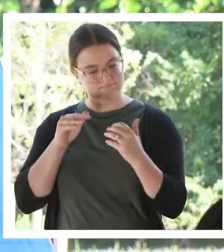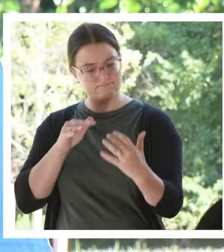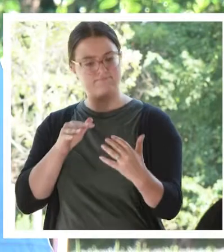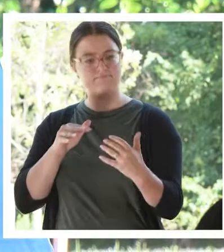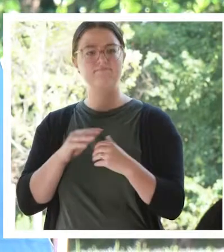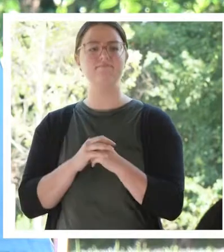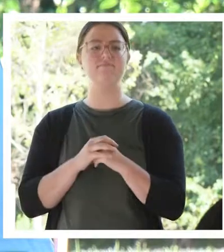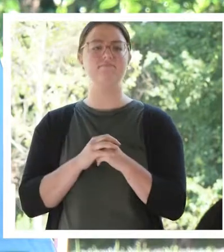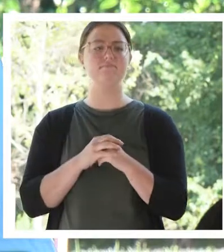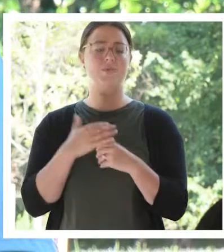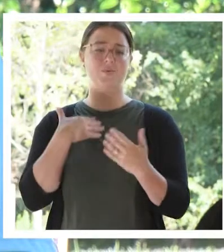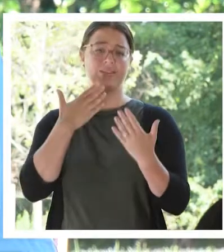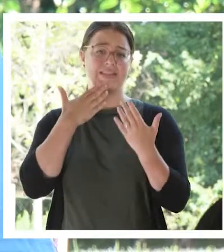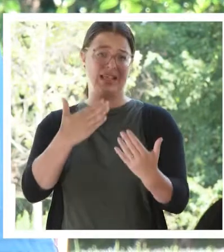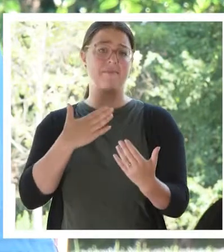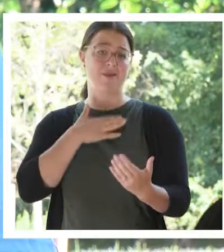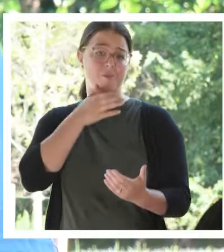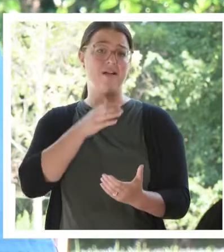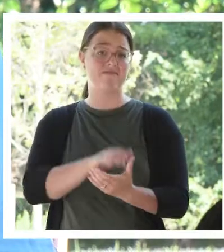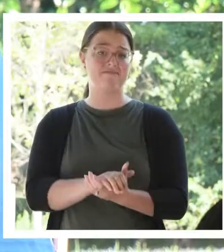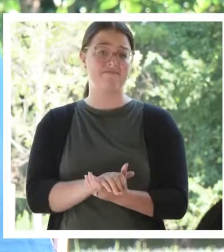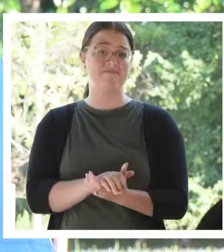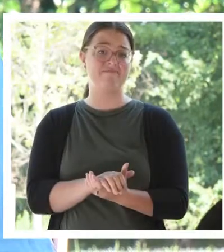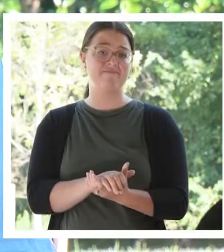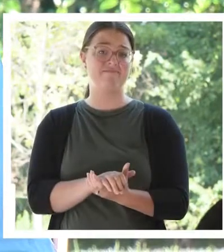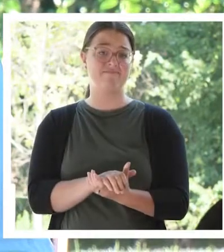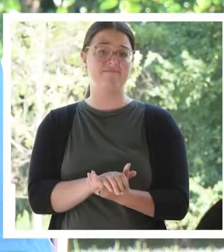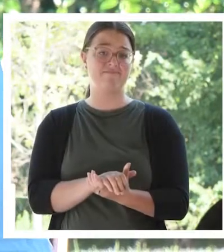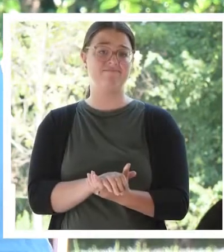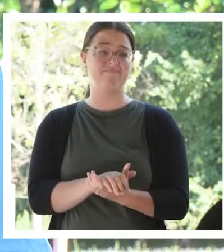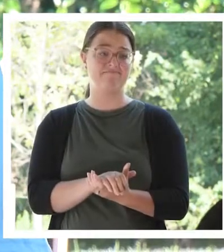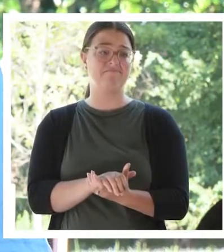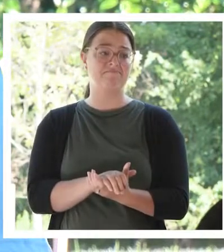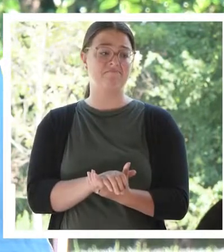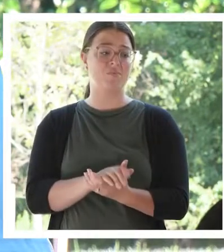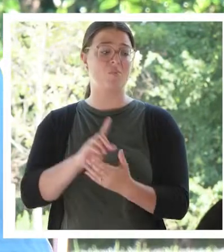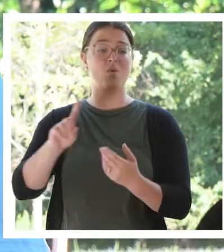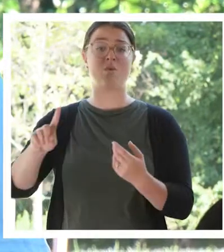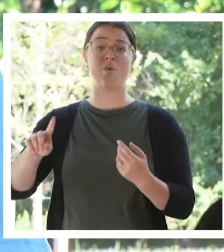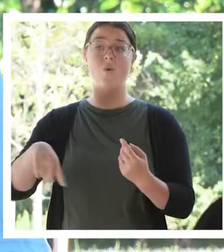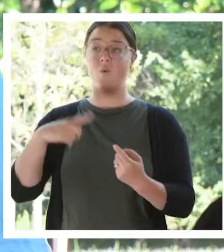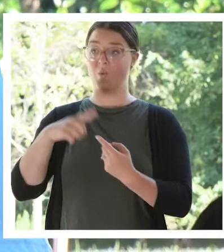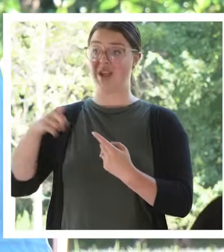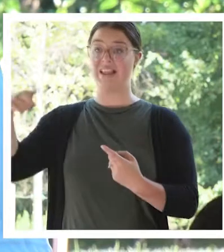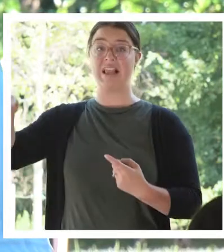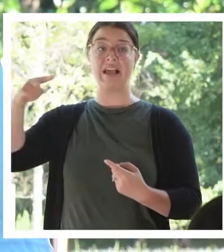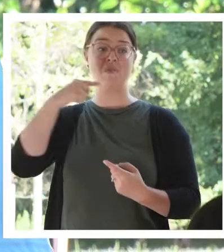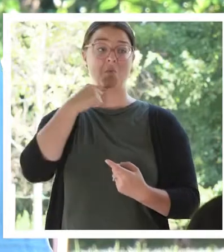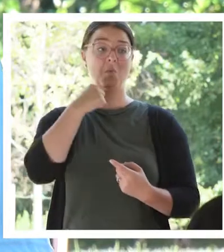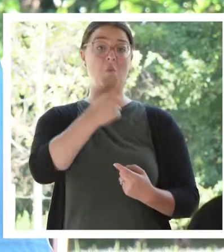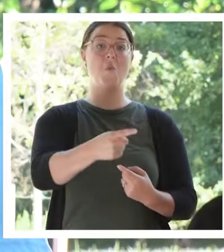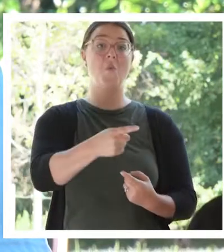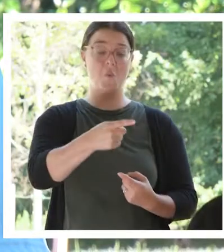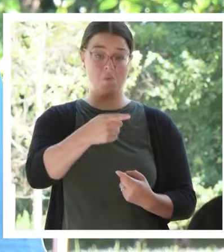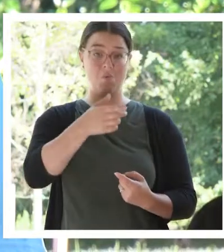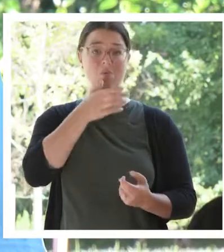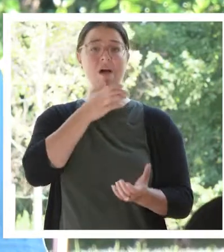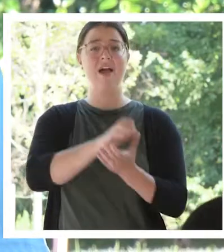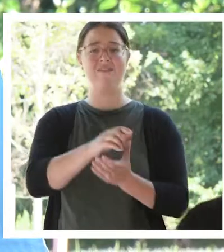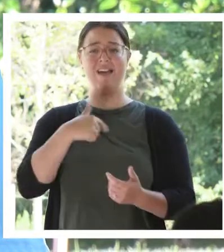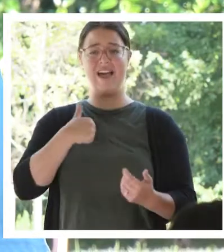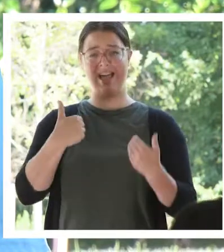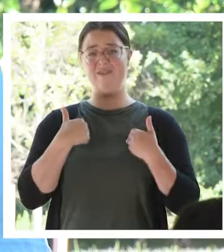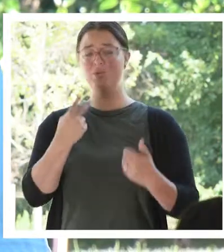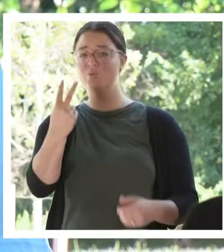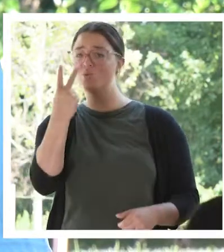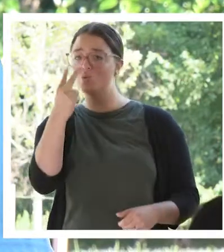my wife, for one, for when they told her that I only had a 2% chance